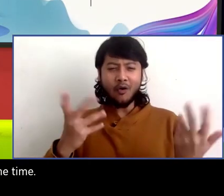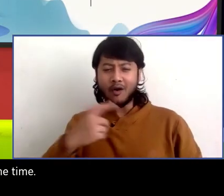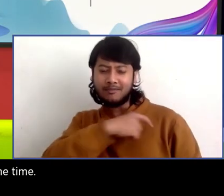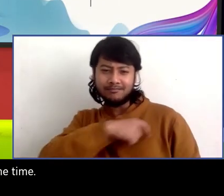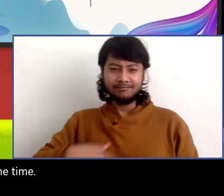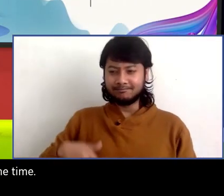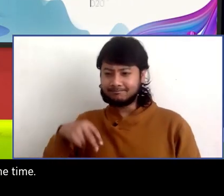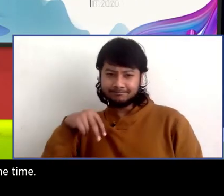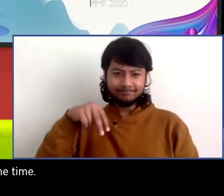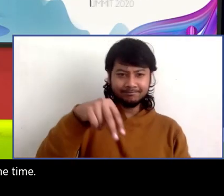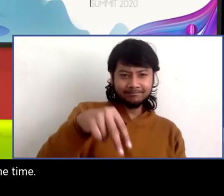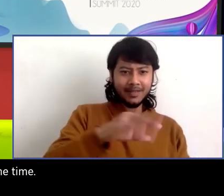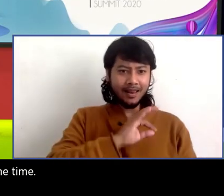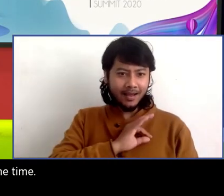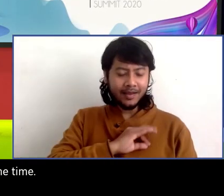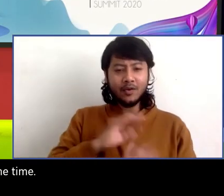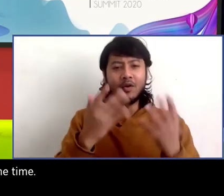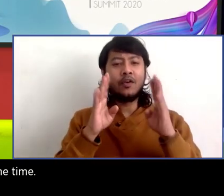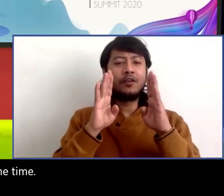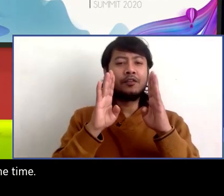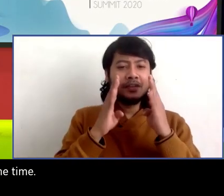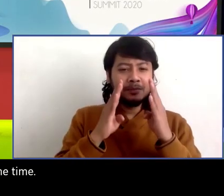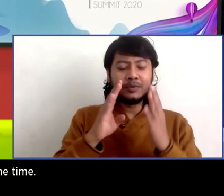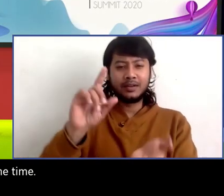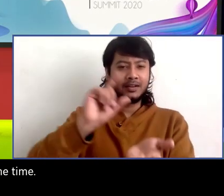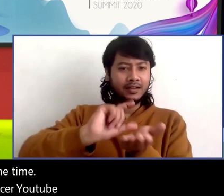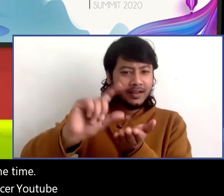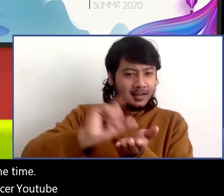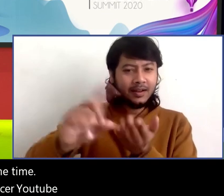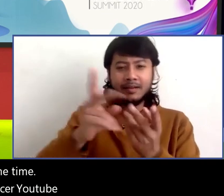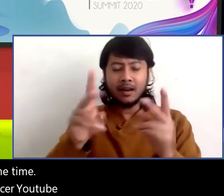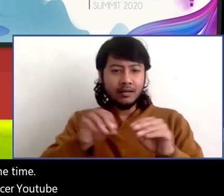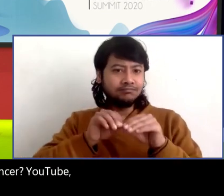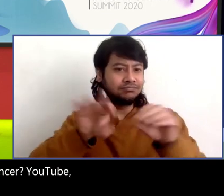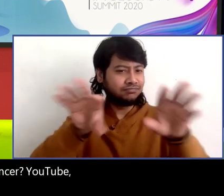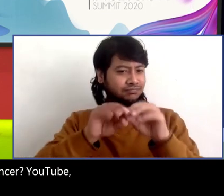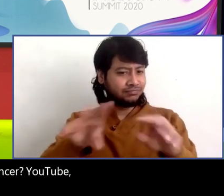social media influencer, YouTube, Instagram? I'm sure you all,